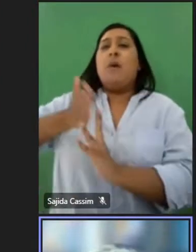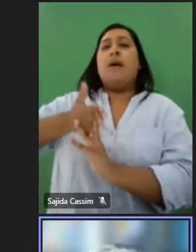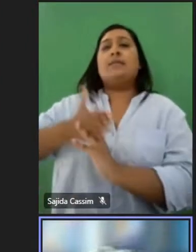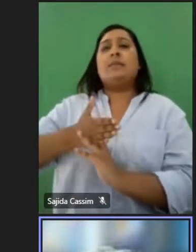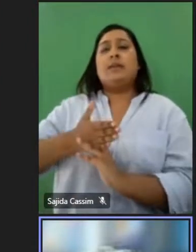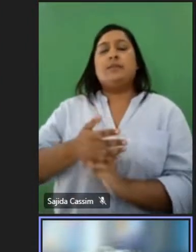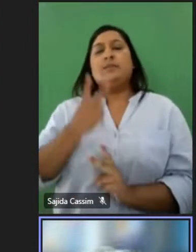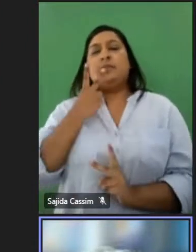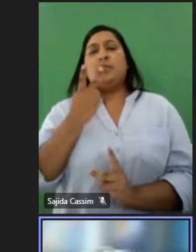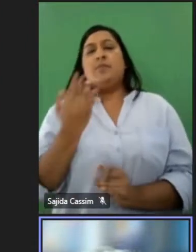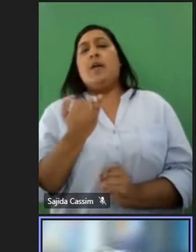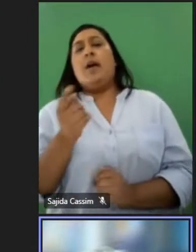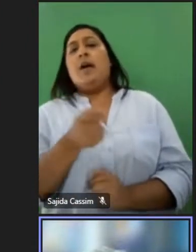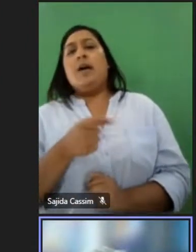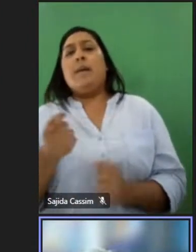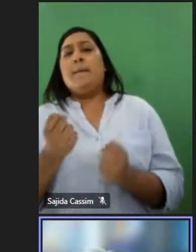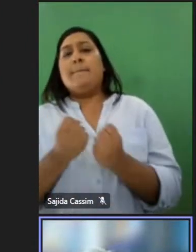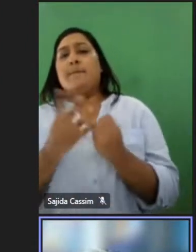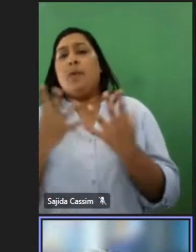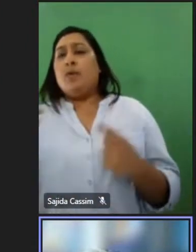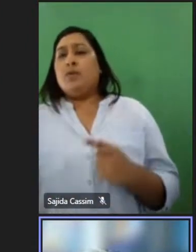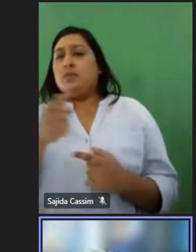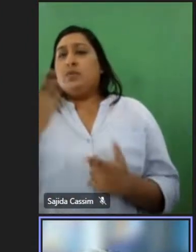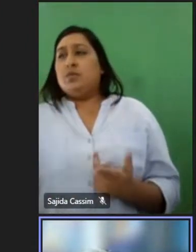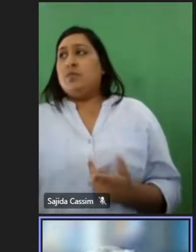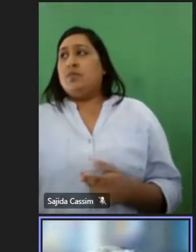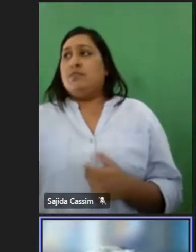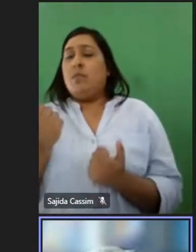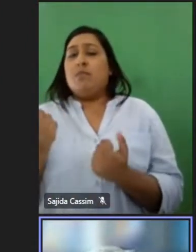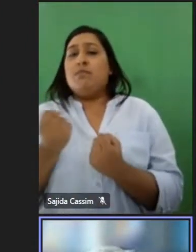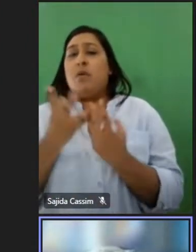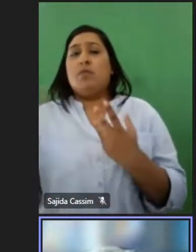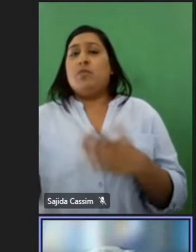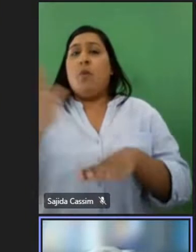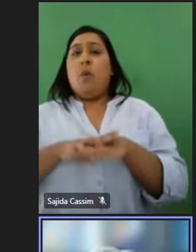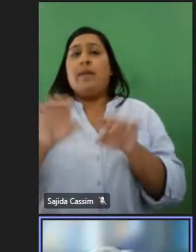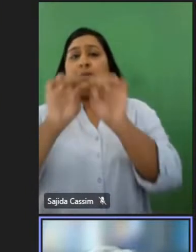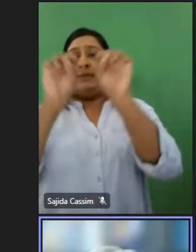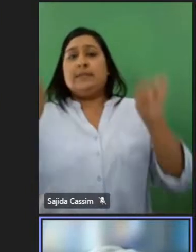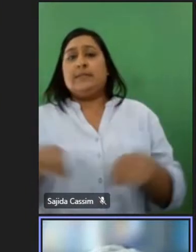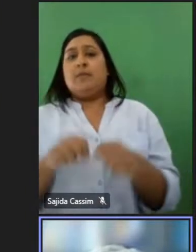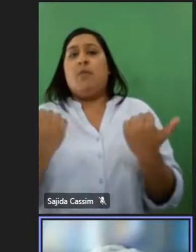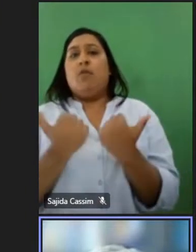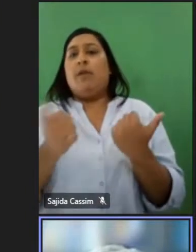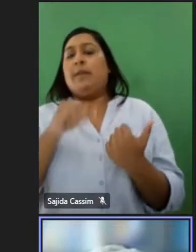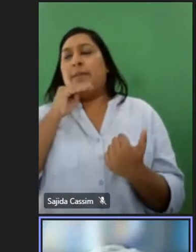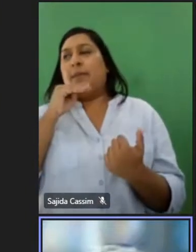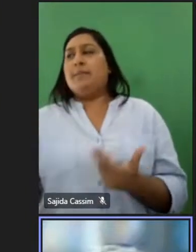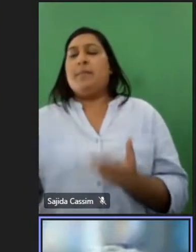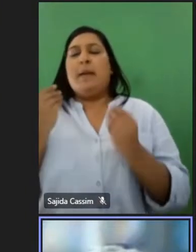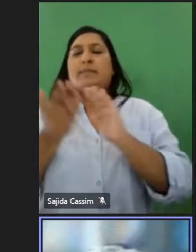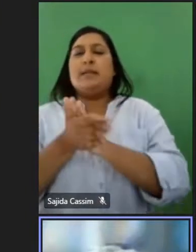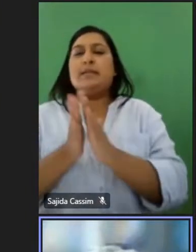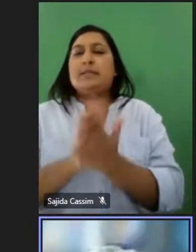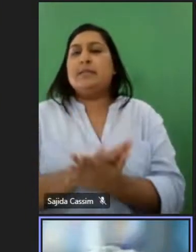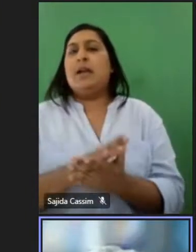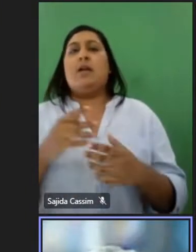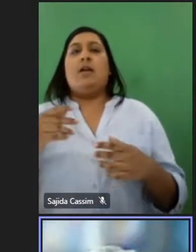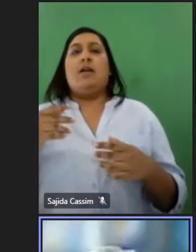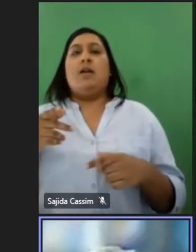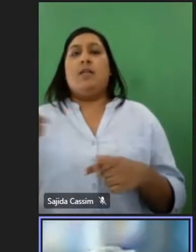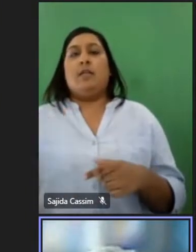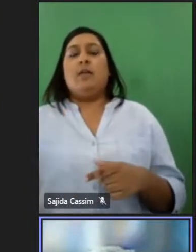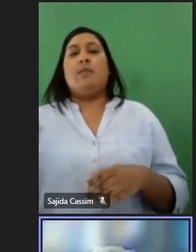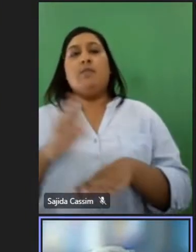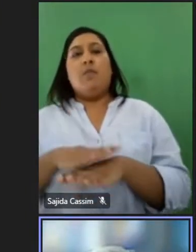already on the system, such as those receiving grants, tended to be more up to date in terms